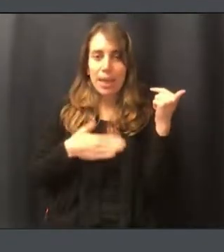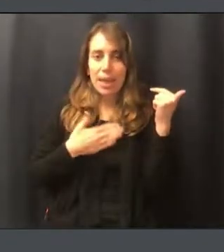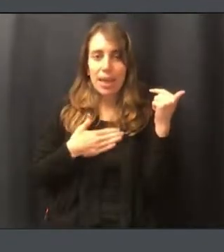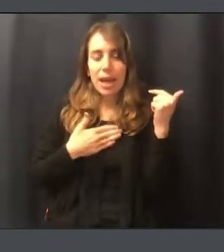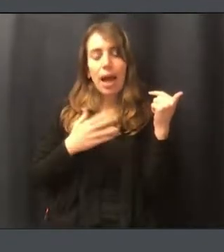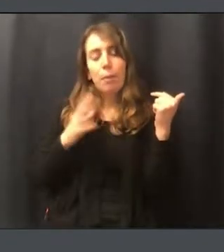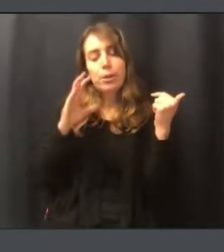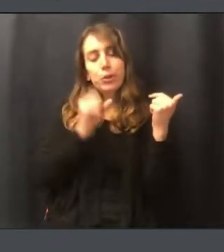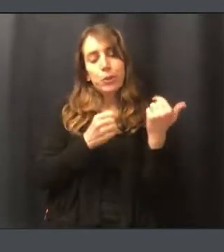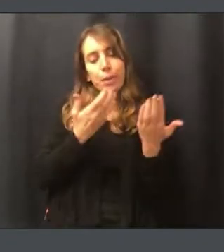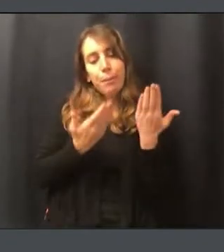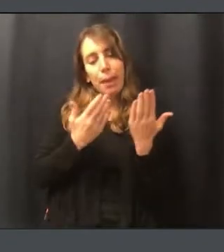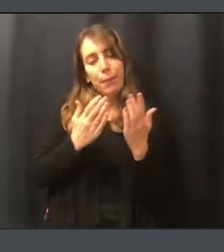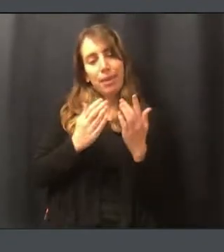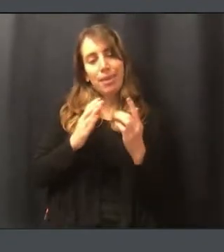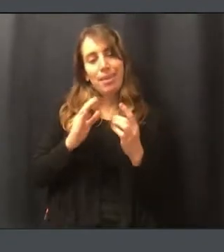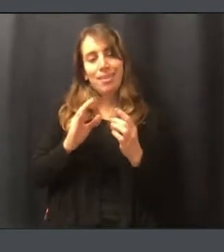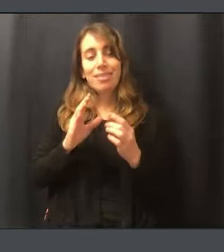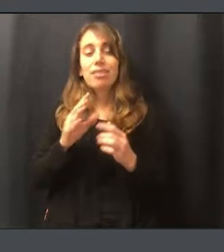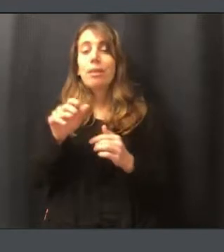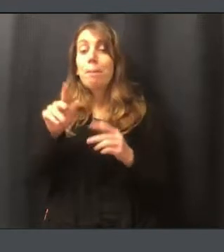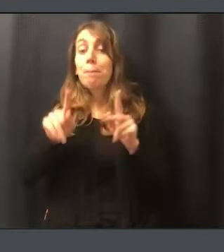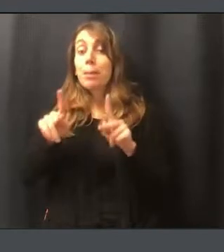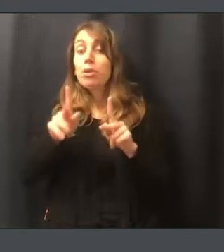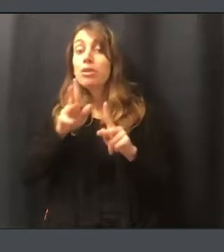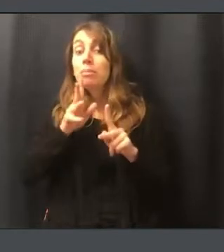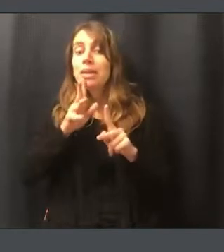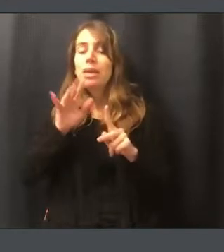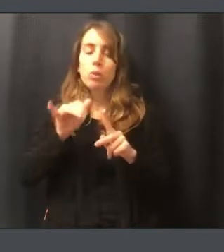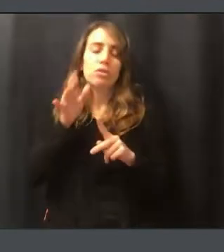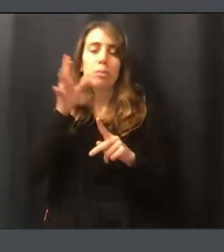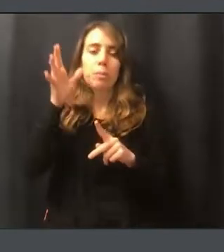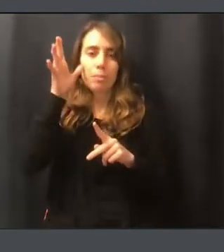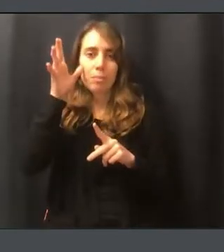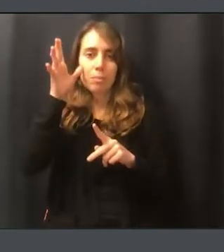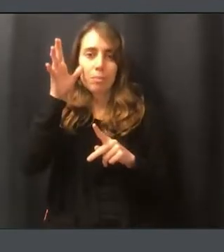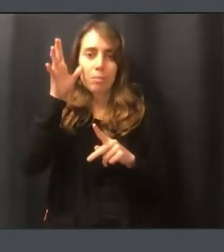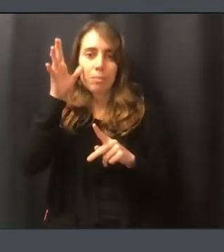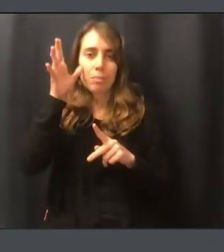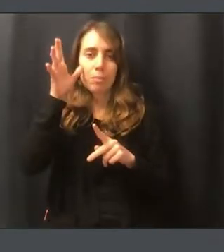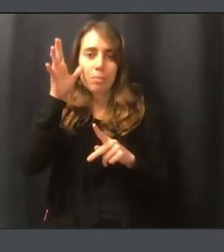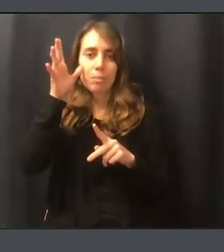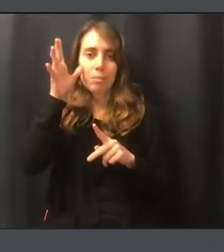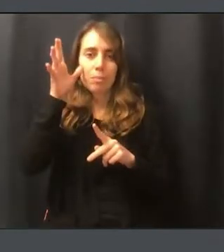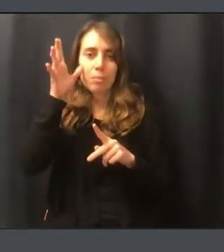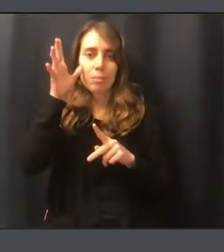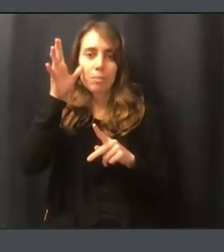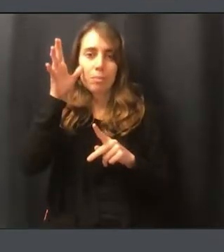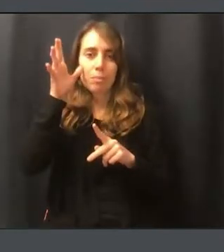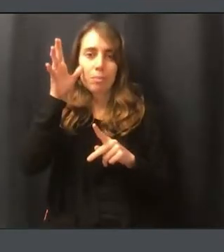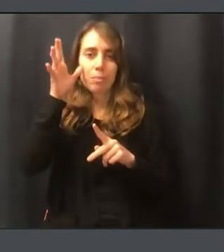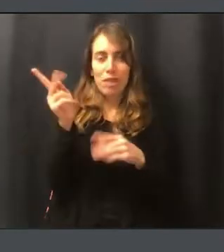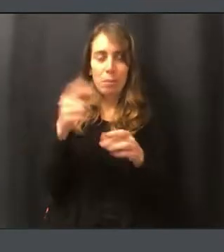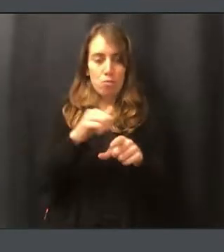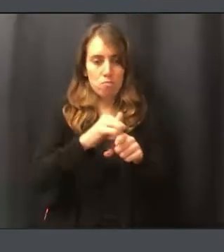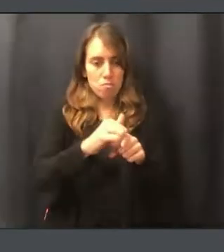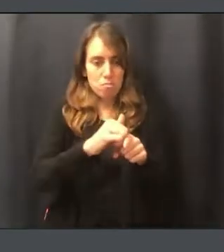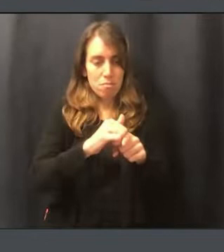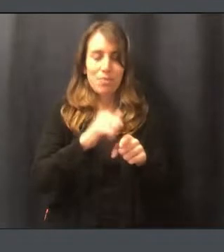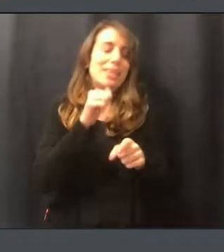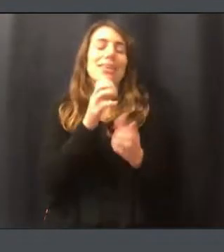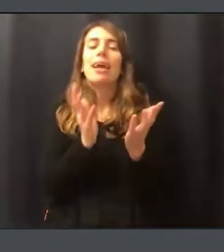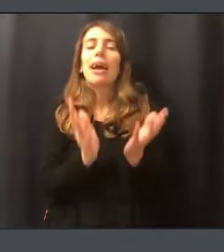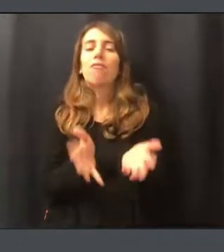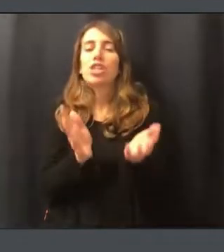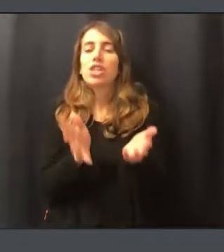parents. But this is something that they've been practicing and they wanted to put it on video, right? This is not a conversation. This is not like